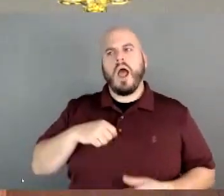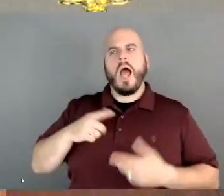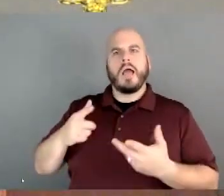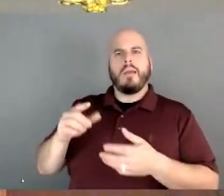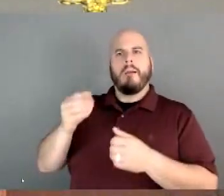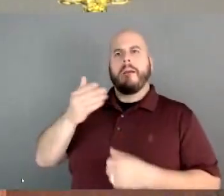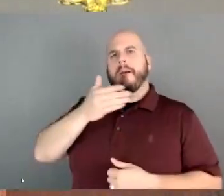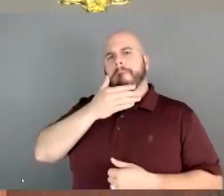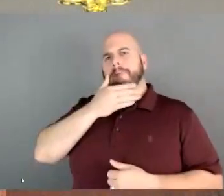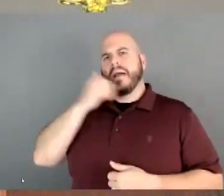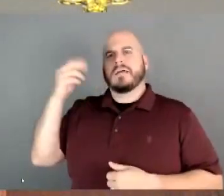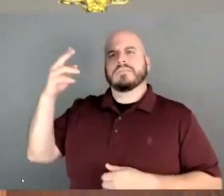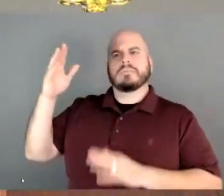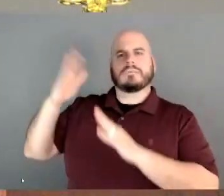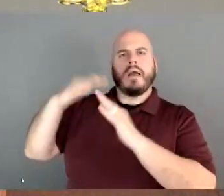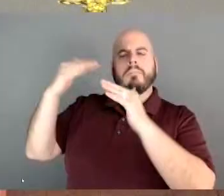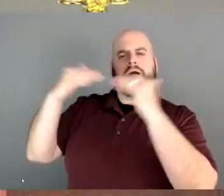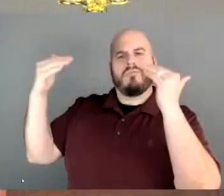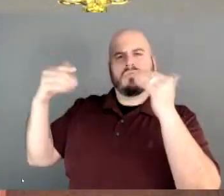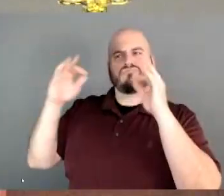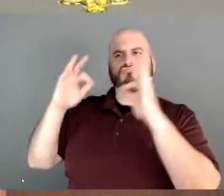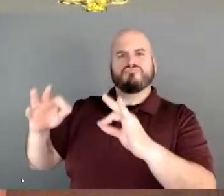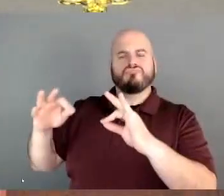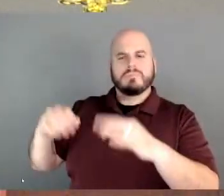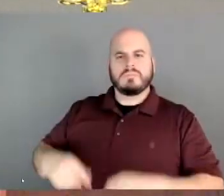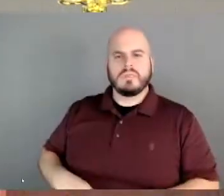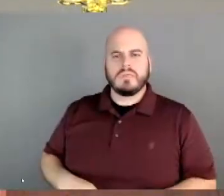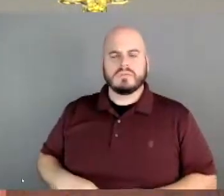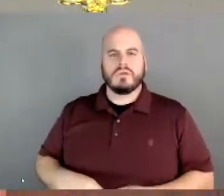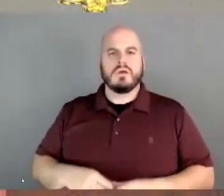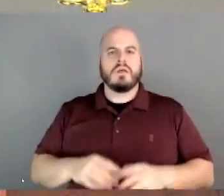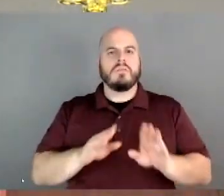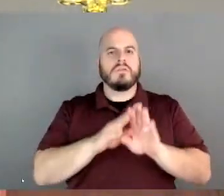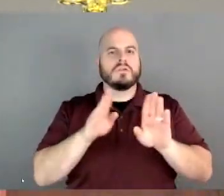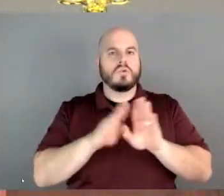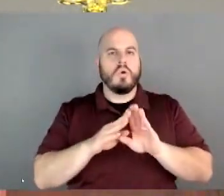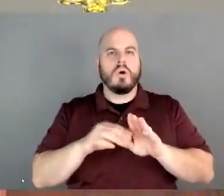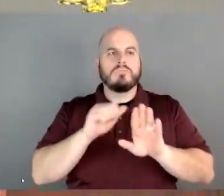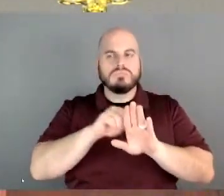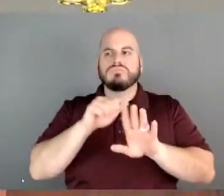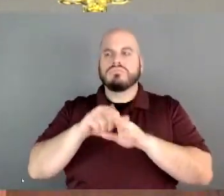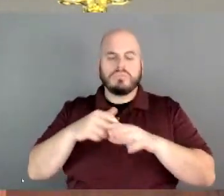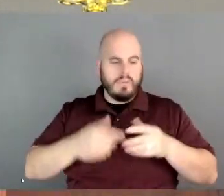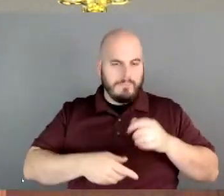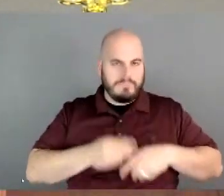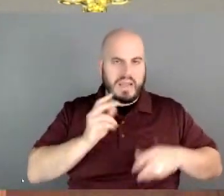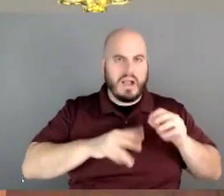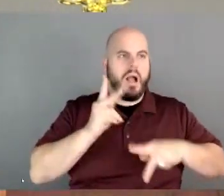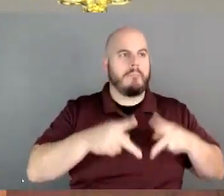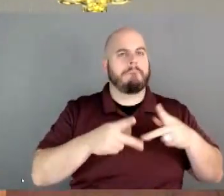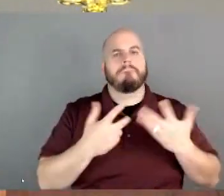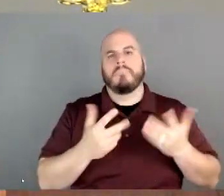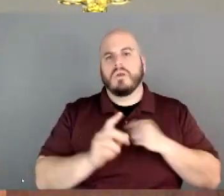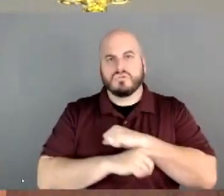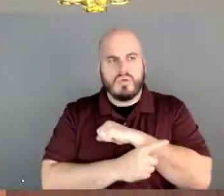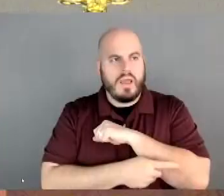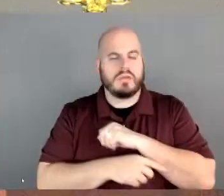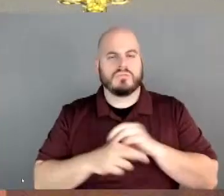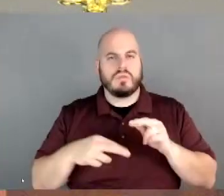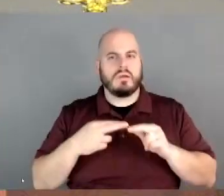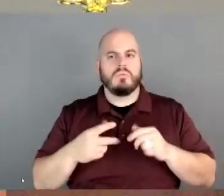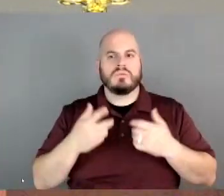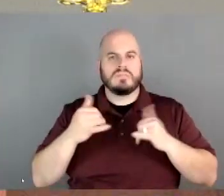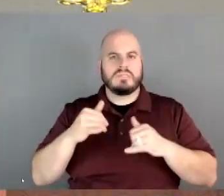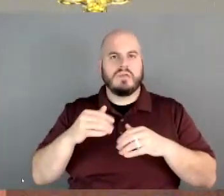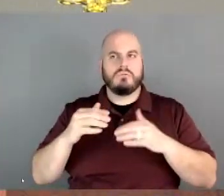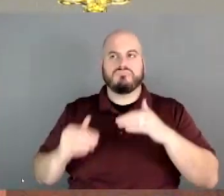still going to be reaching the door-to-door people are still going to be City of Waco folks that are aspiring to that best in class standard that